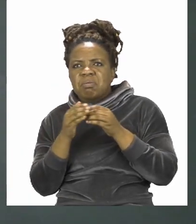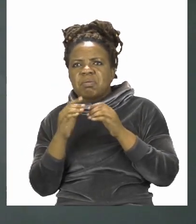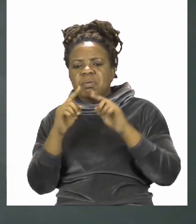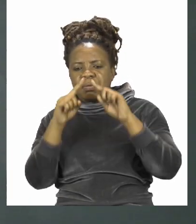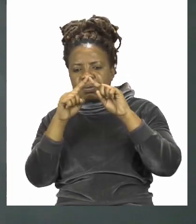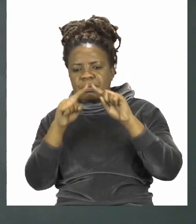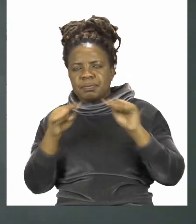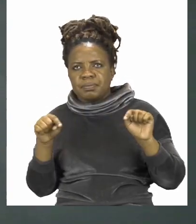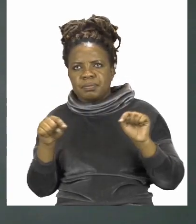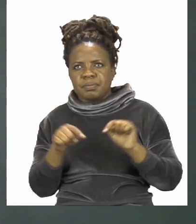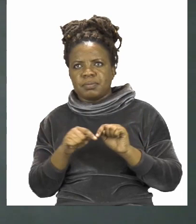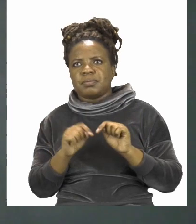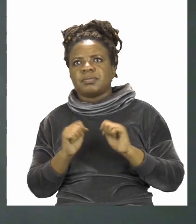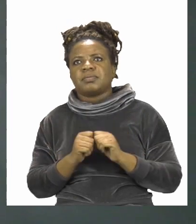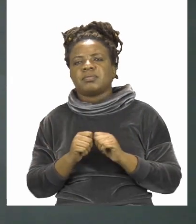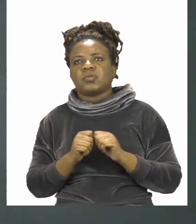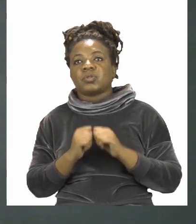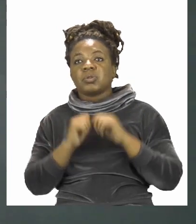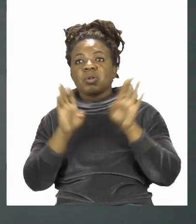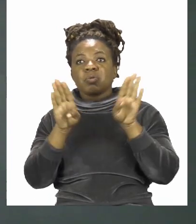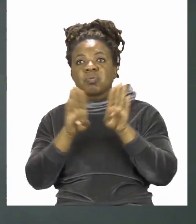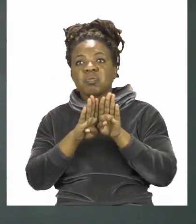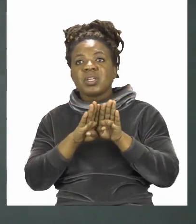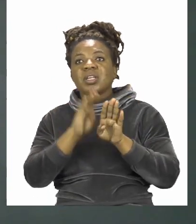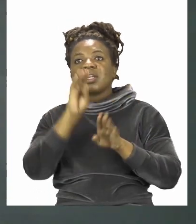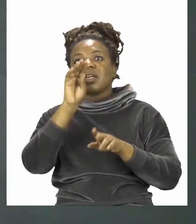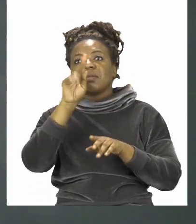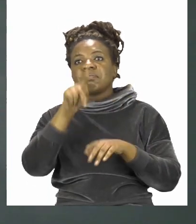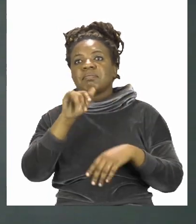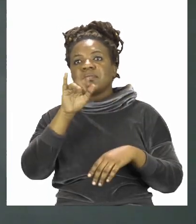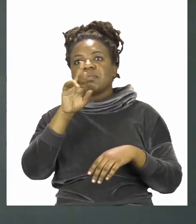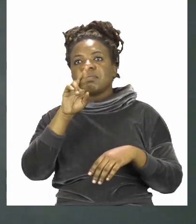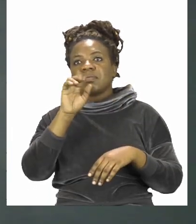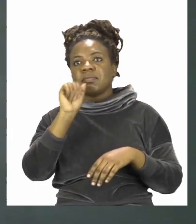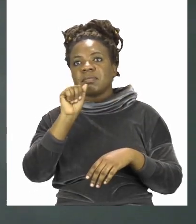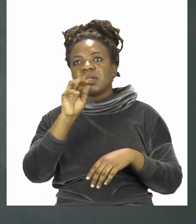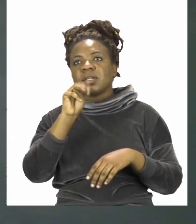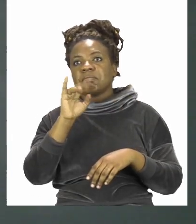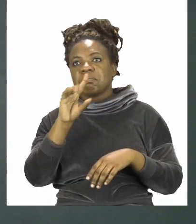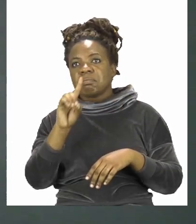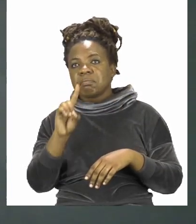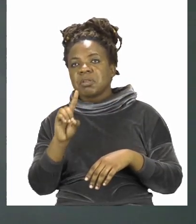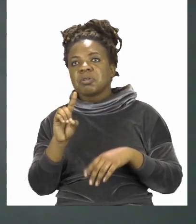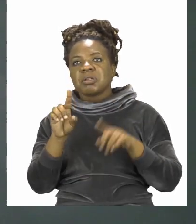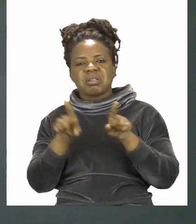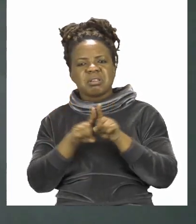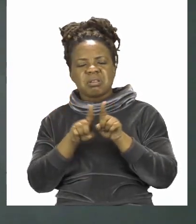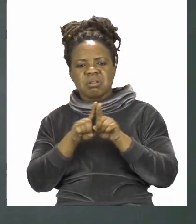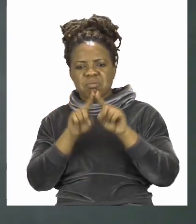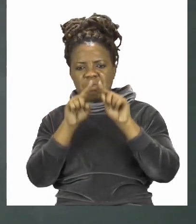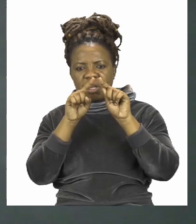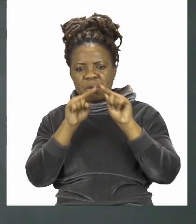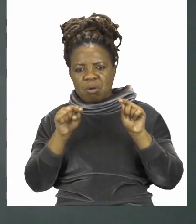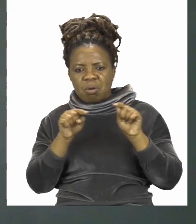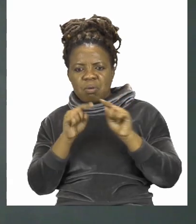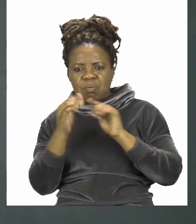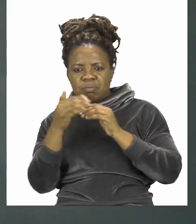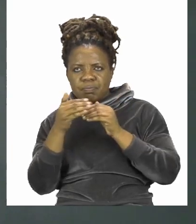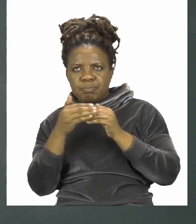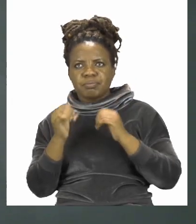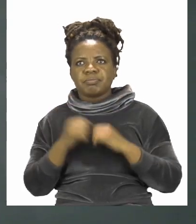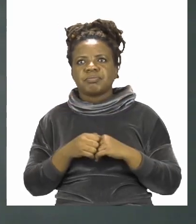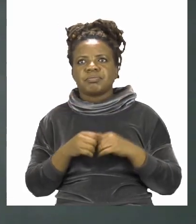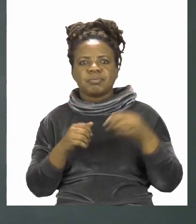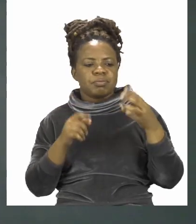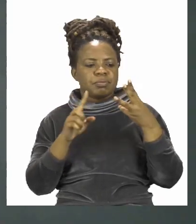you to make a pyramid, you need triangles and a little square at the bottom. The next one that we